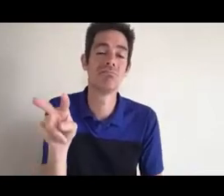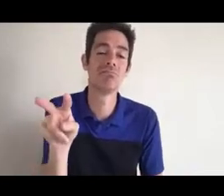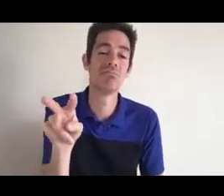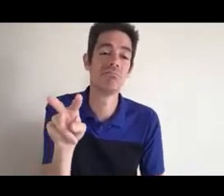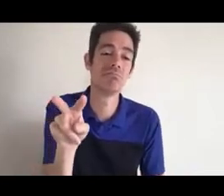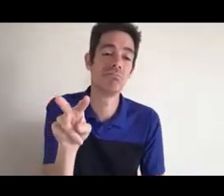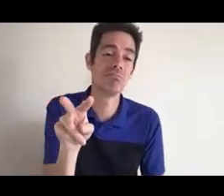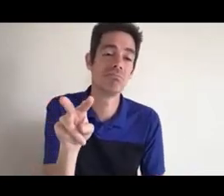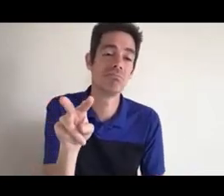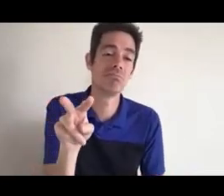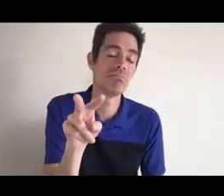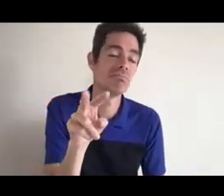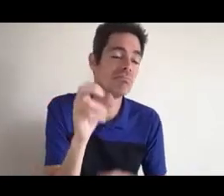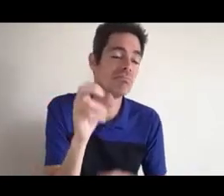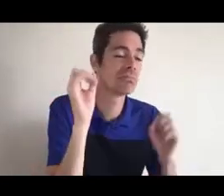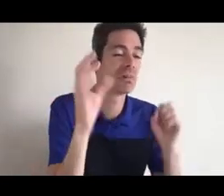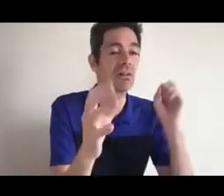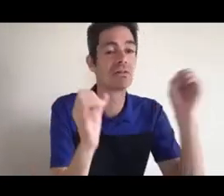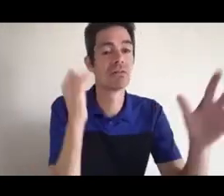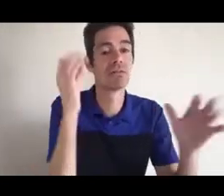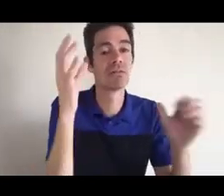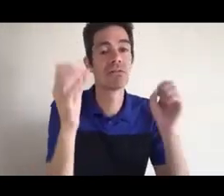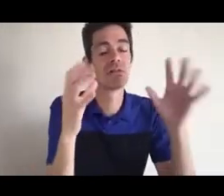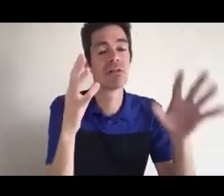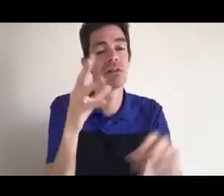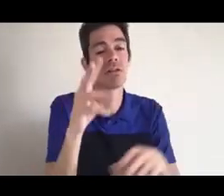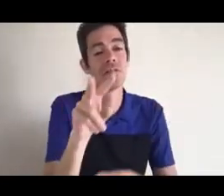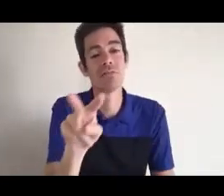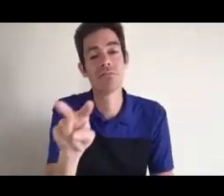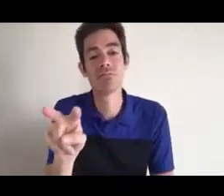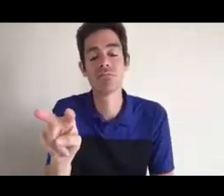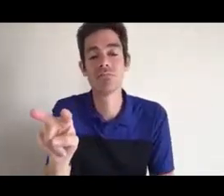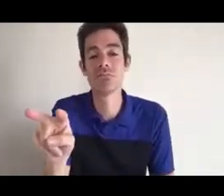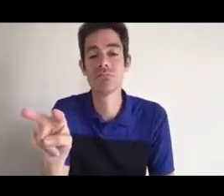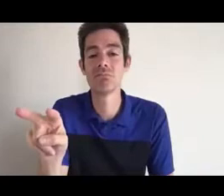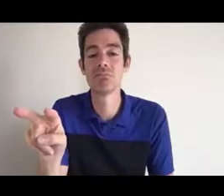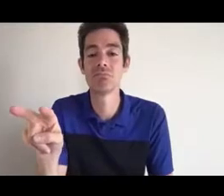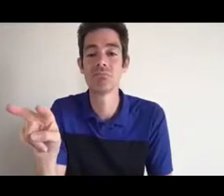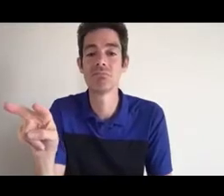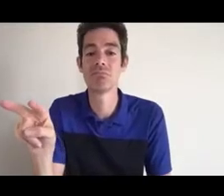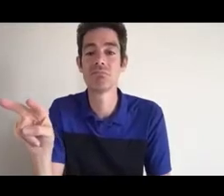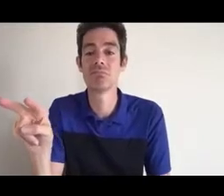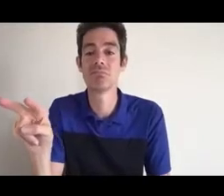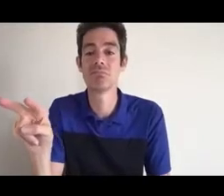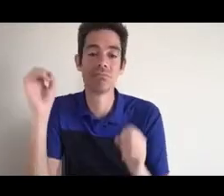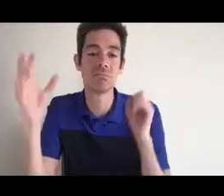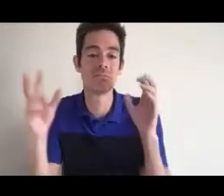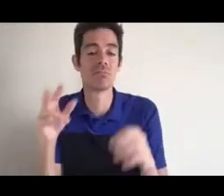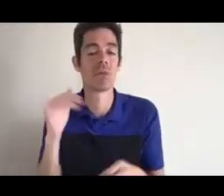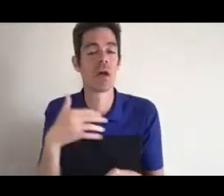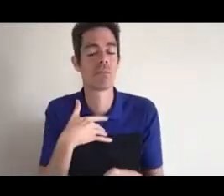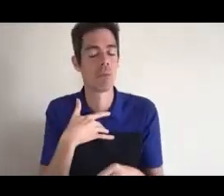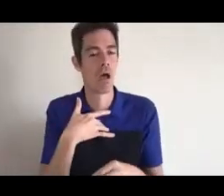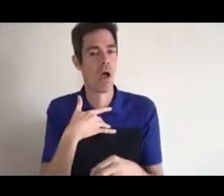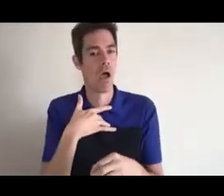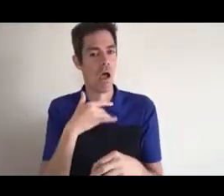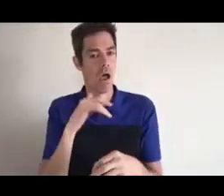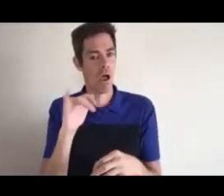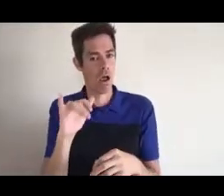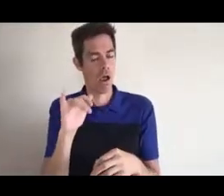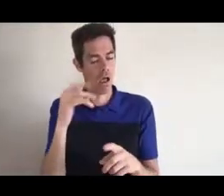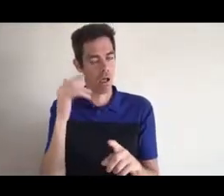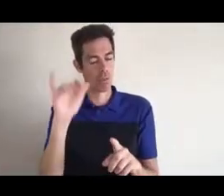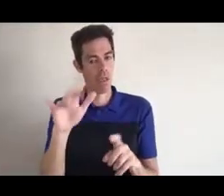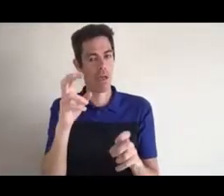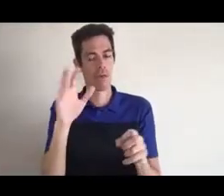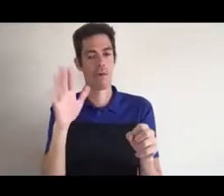just do kind of a look and then do the lyrics and then a look to indicate the